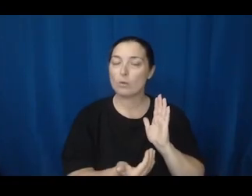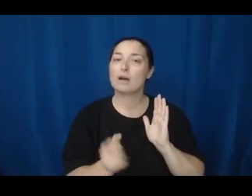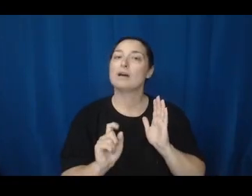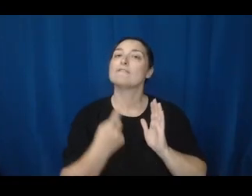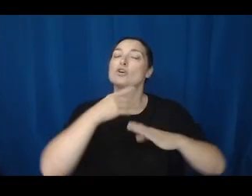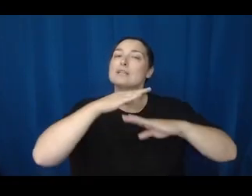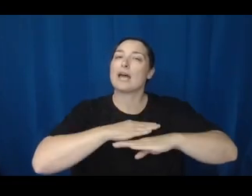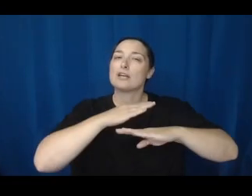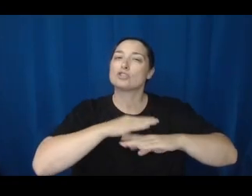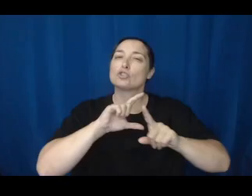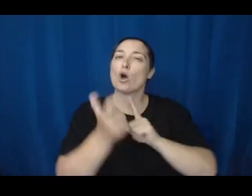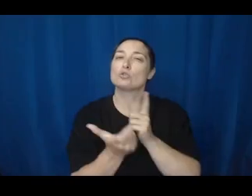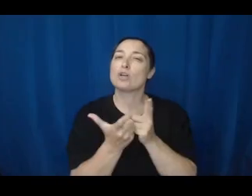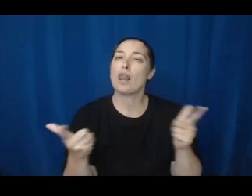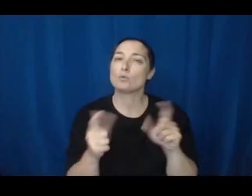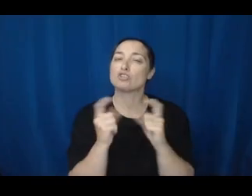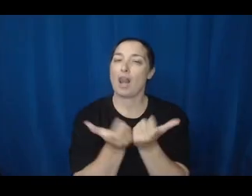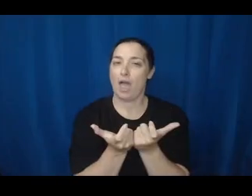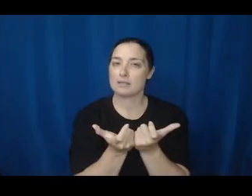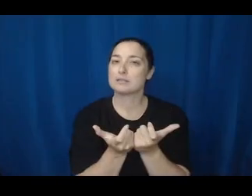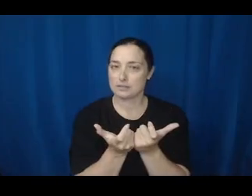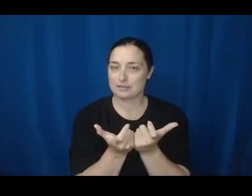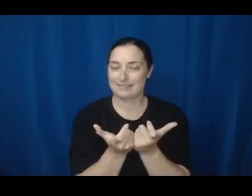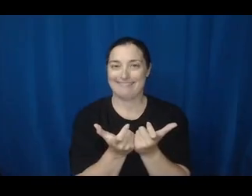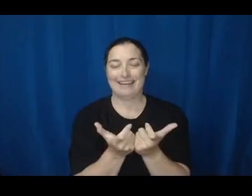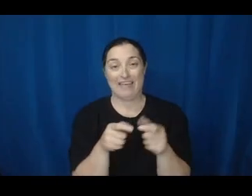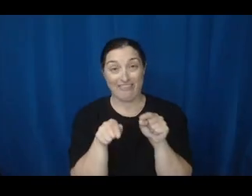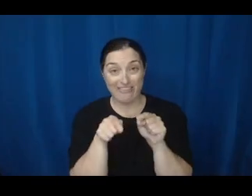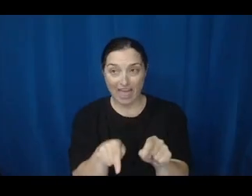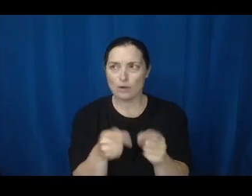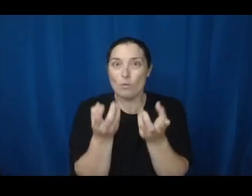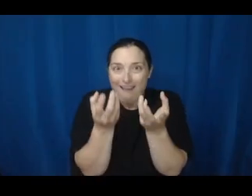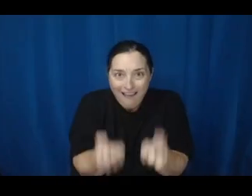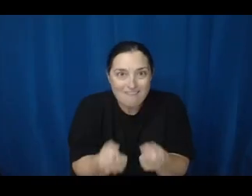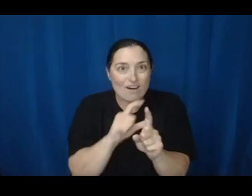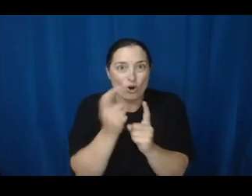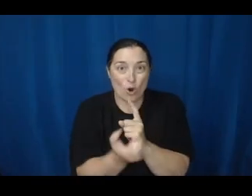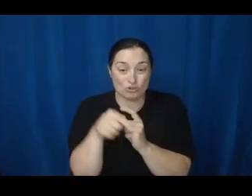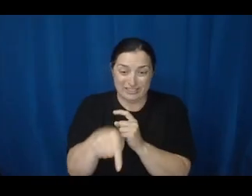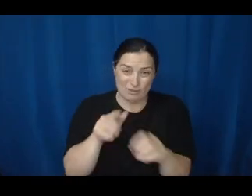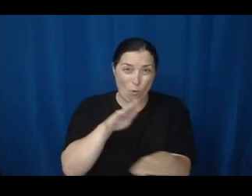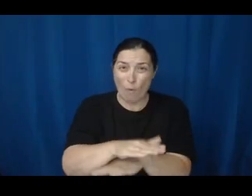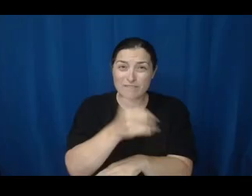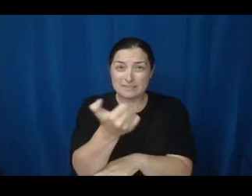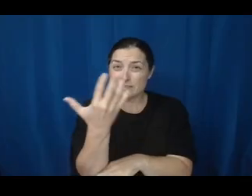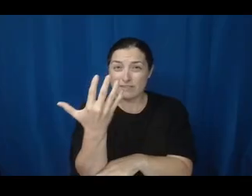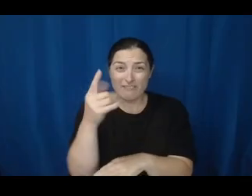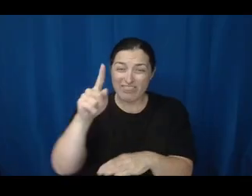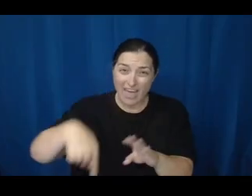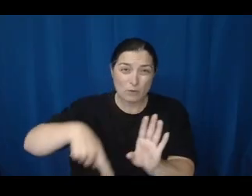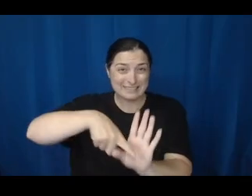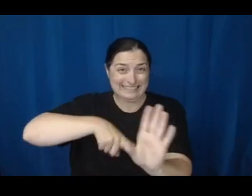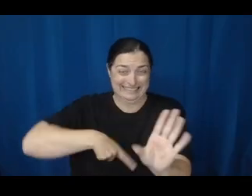class I do. I would say, like you said, there is a culture that's been here for over 60,000 years.